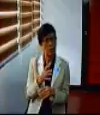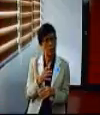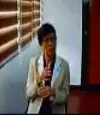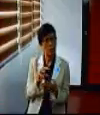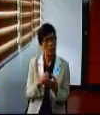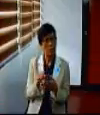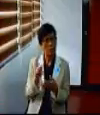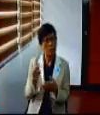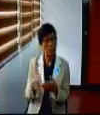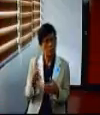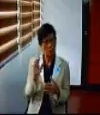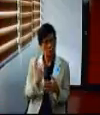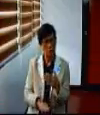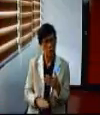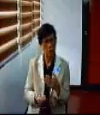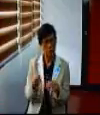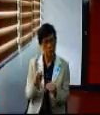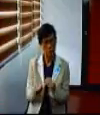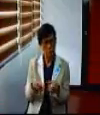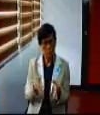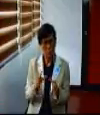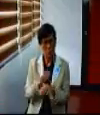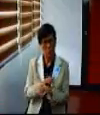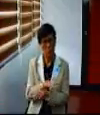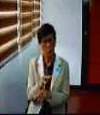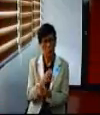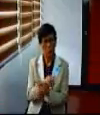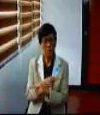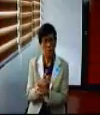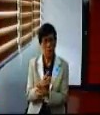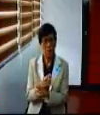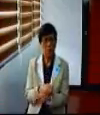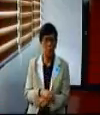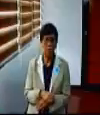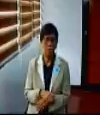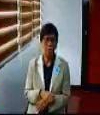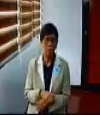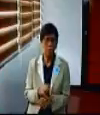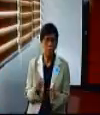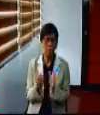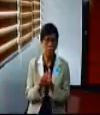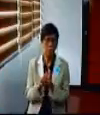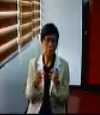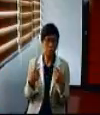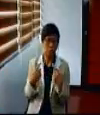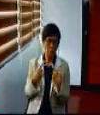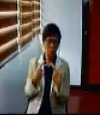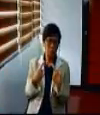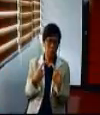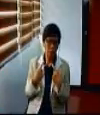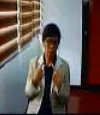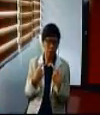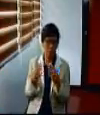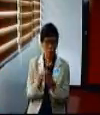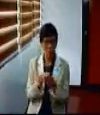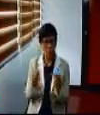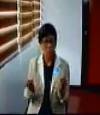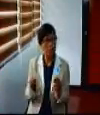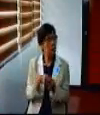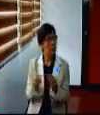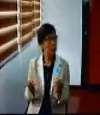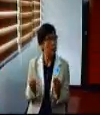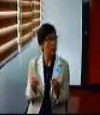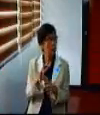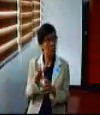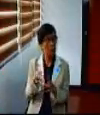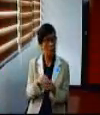be reduced, so as to allow effective remedy. And examples that I have in my mind include labor tribunals,